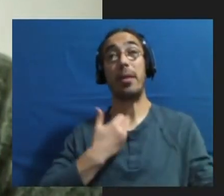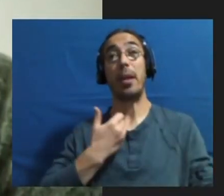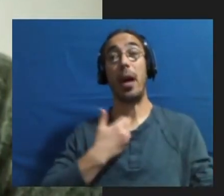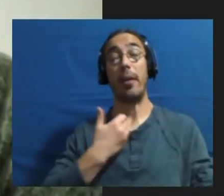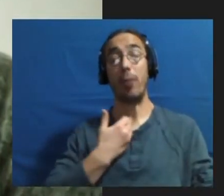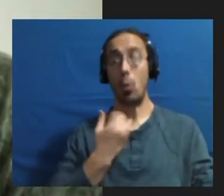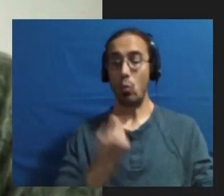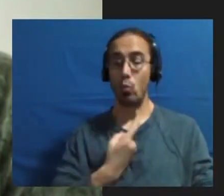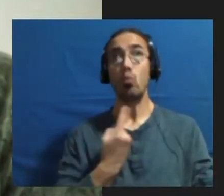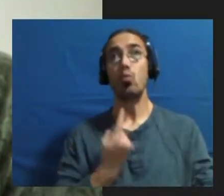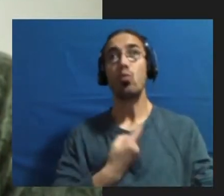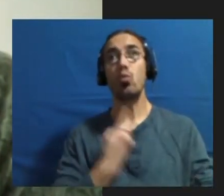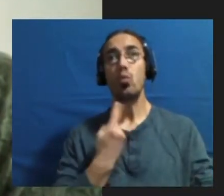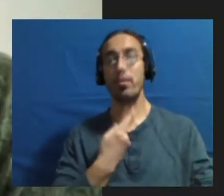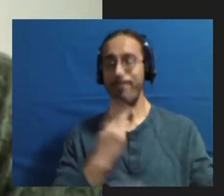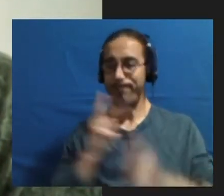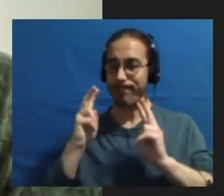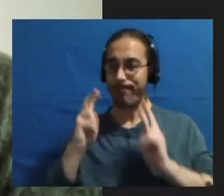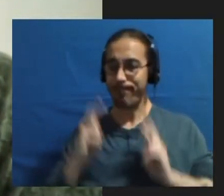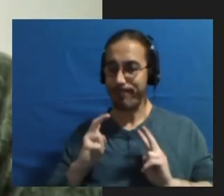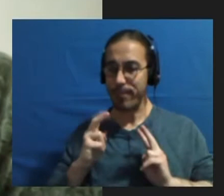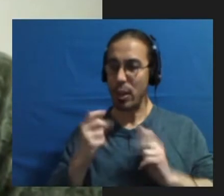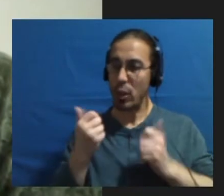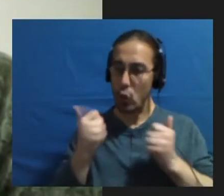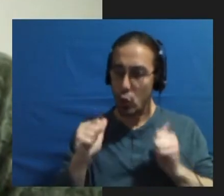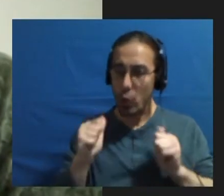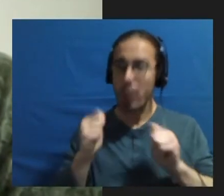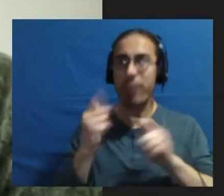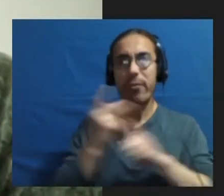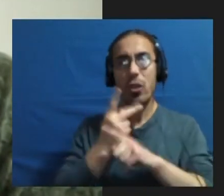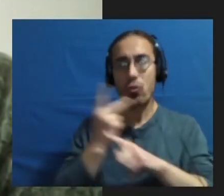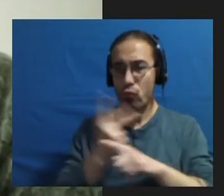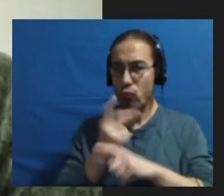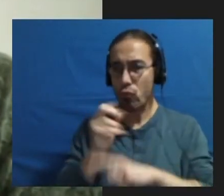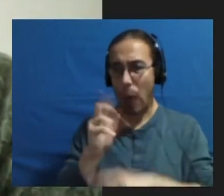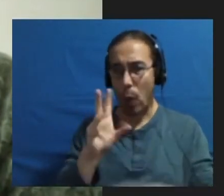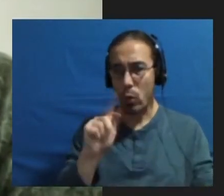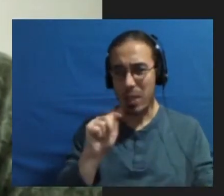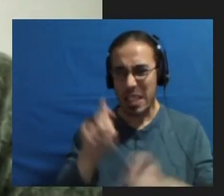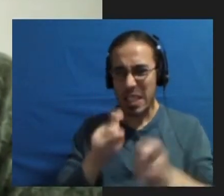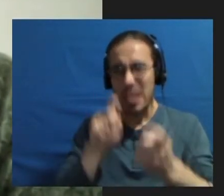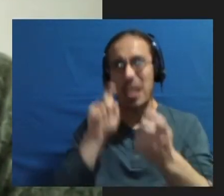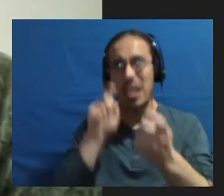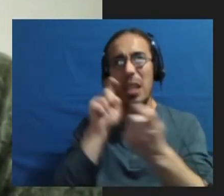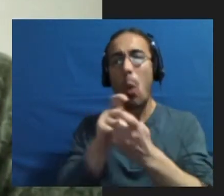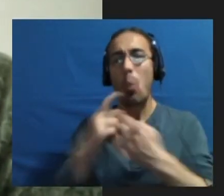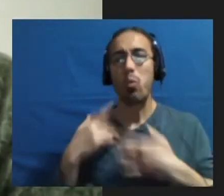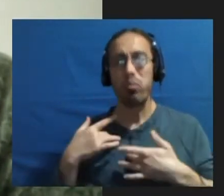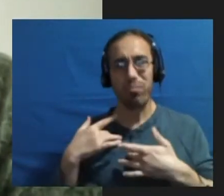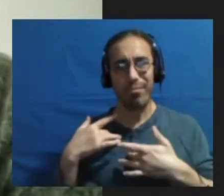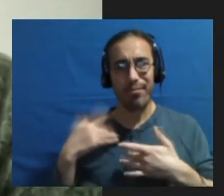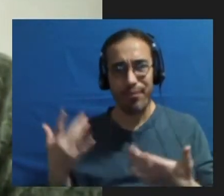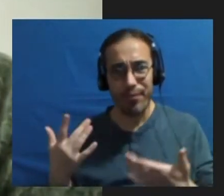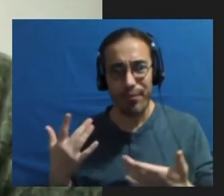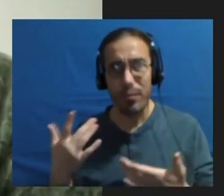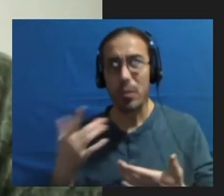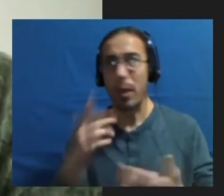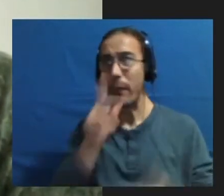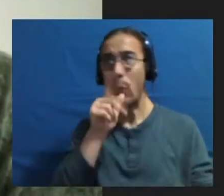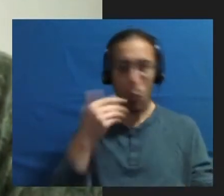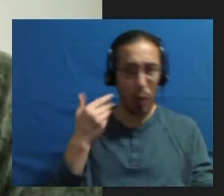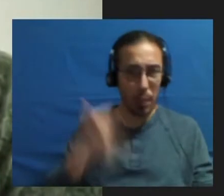and trying to figure out exactly what was going on with me,